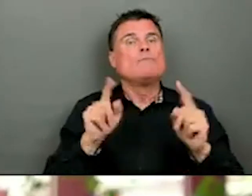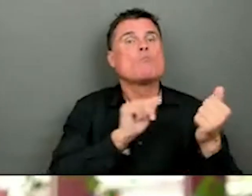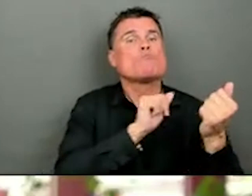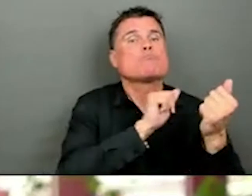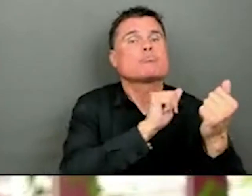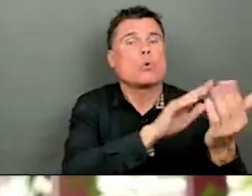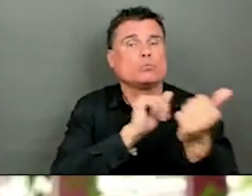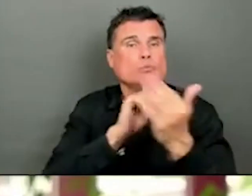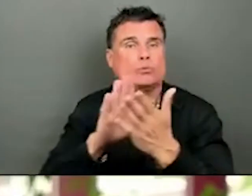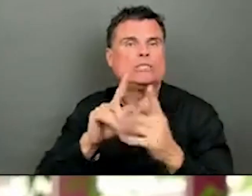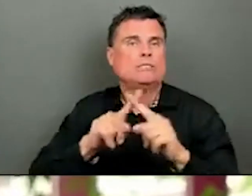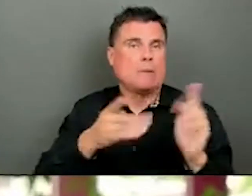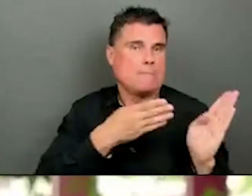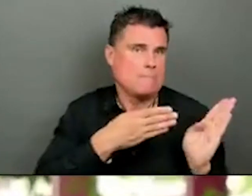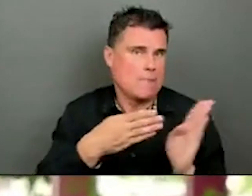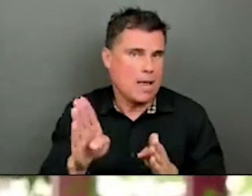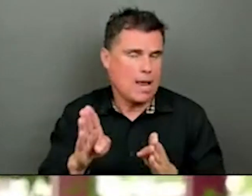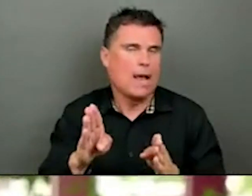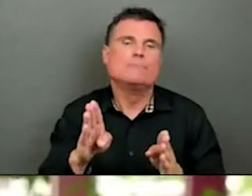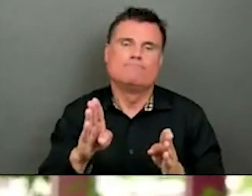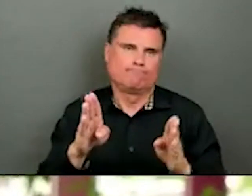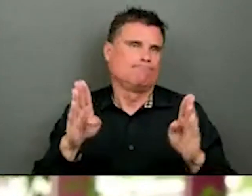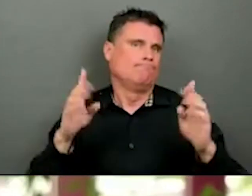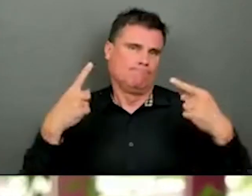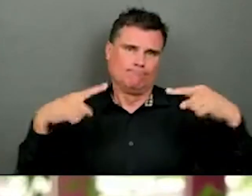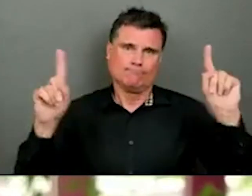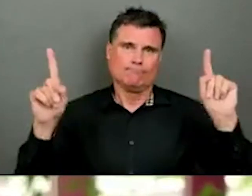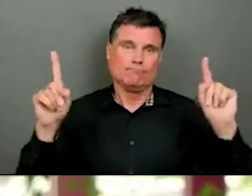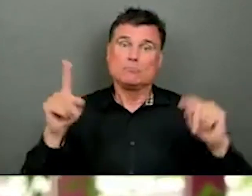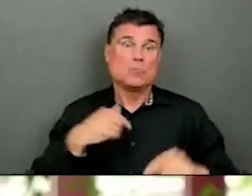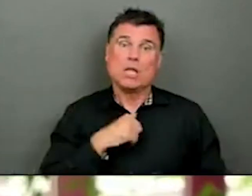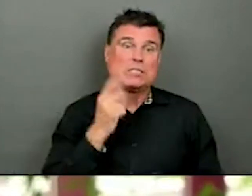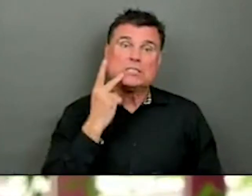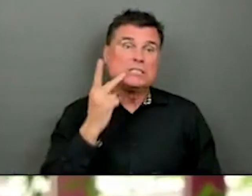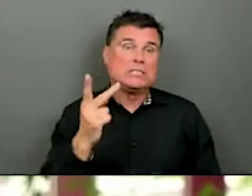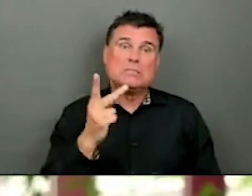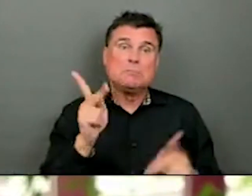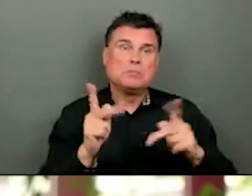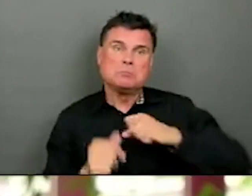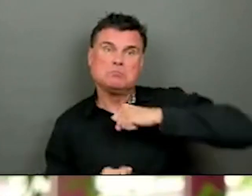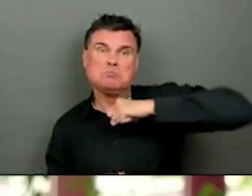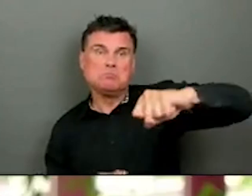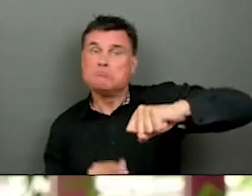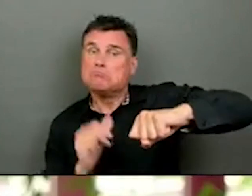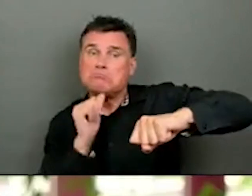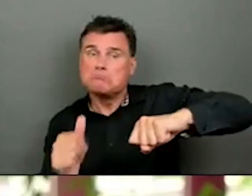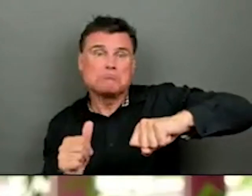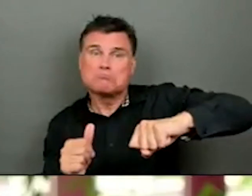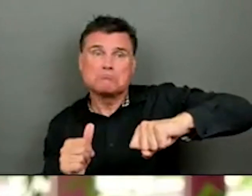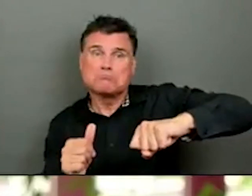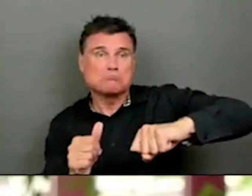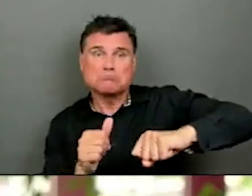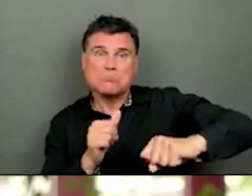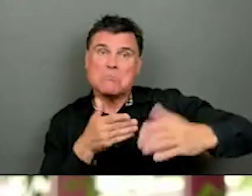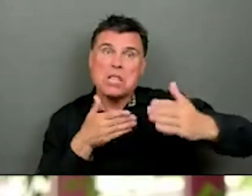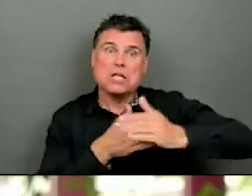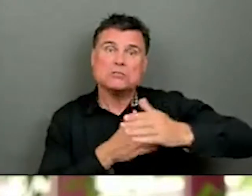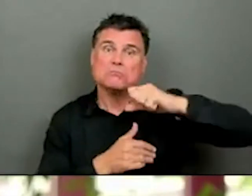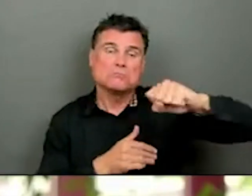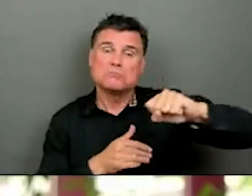we're not seeing widespread anti-vaccine sentiment. What we are seeing are some areas where people have